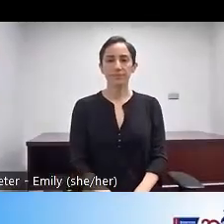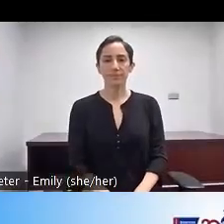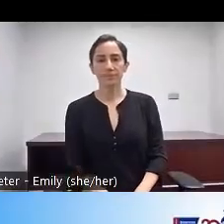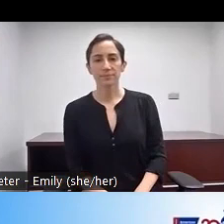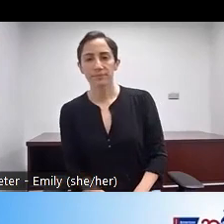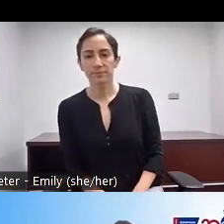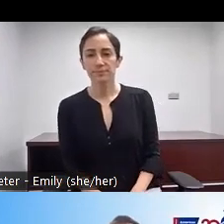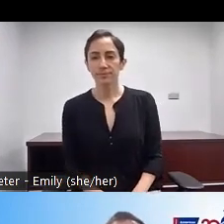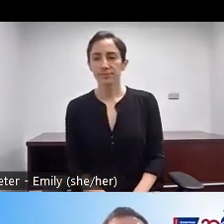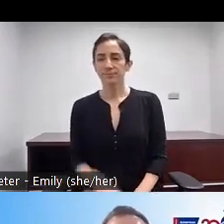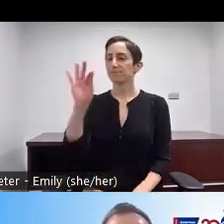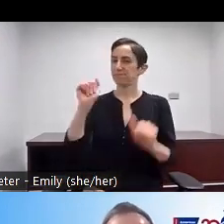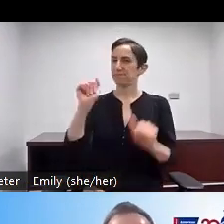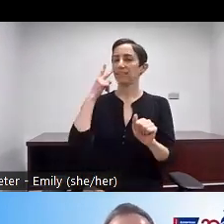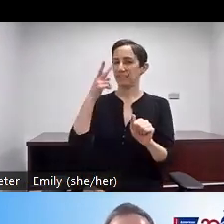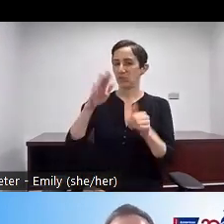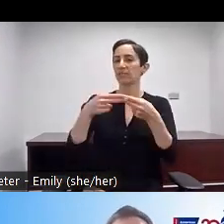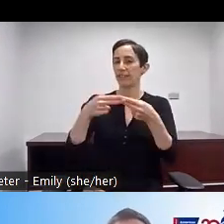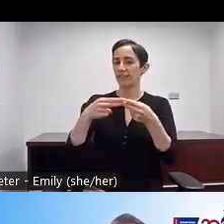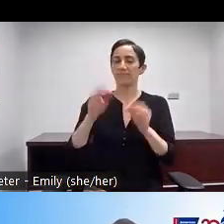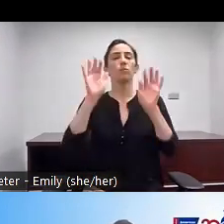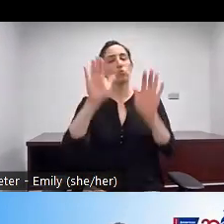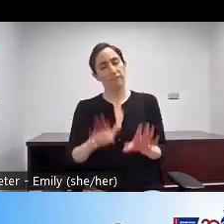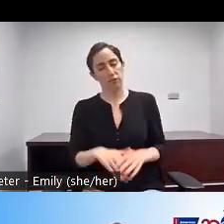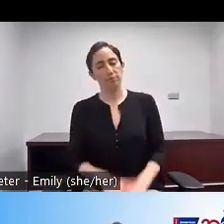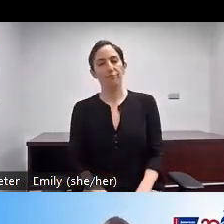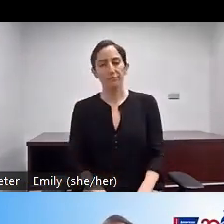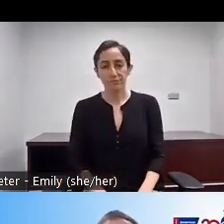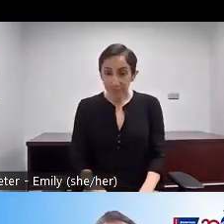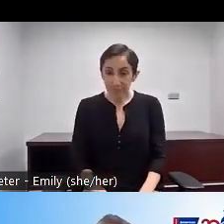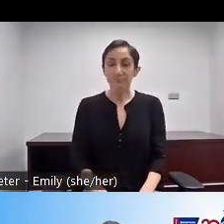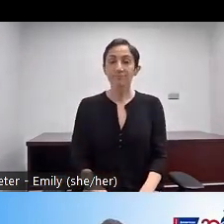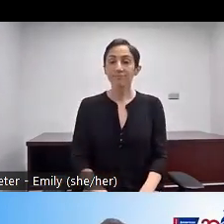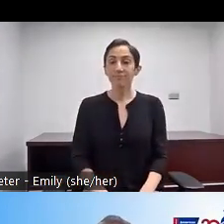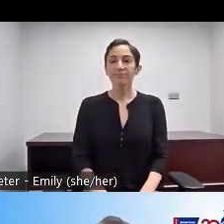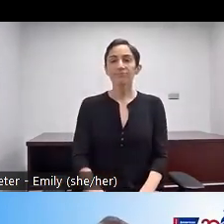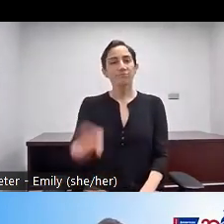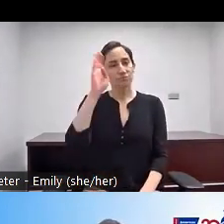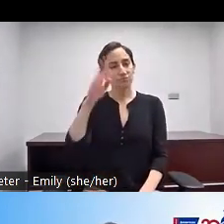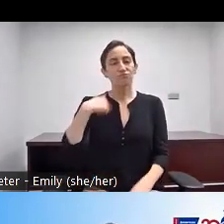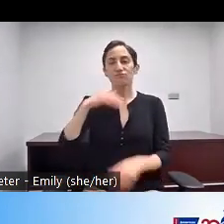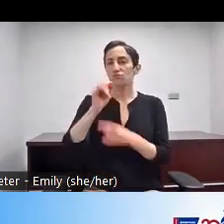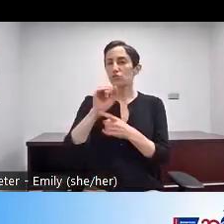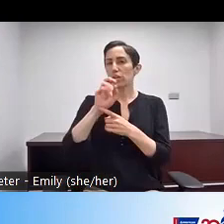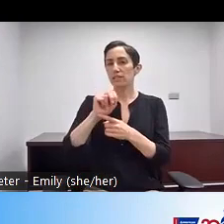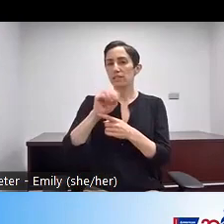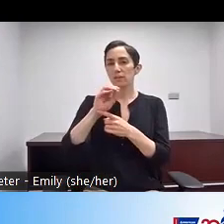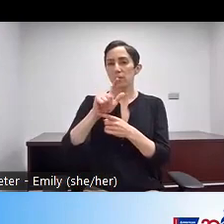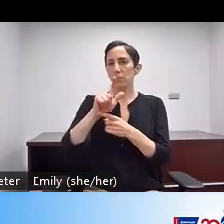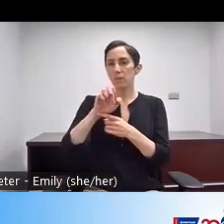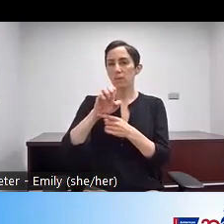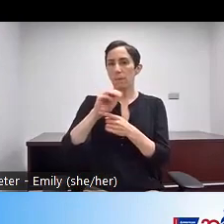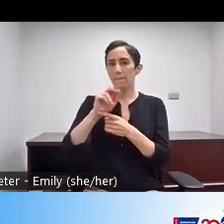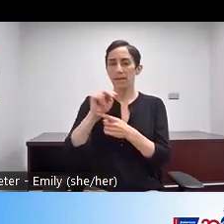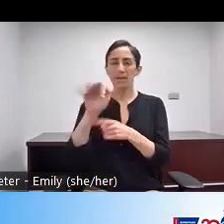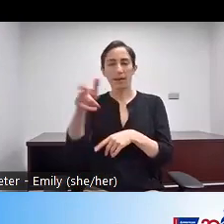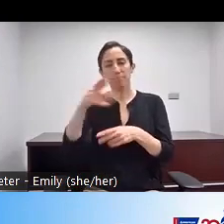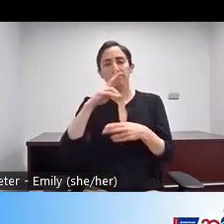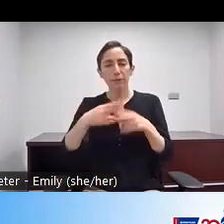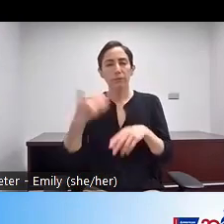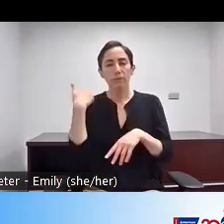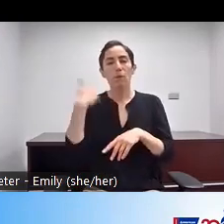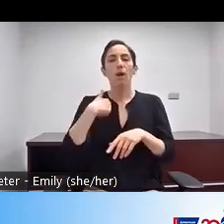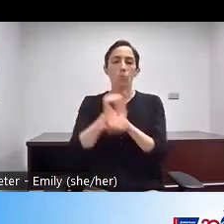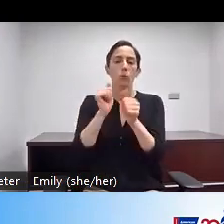And perfect. We can see your slides. Wonderful. So I'm Jason Coleman. As mentioned previously, I'm with the